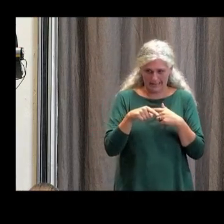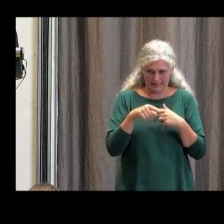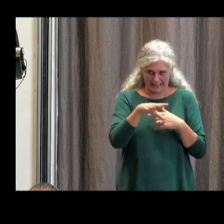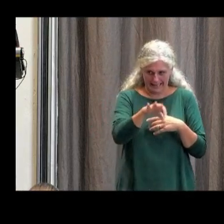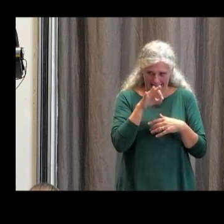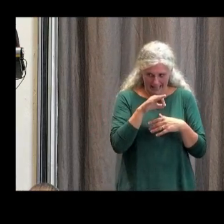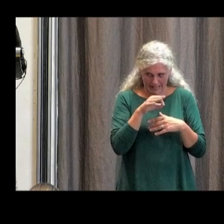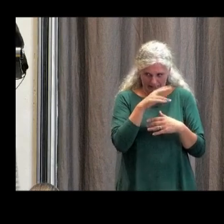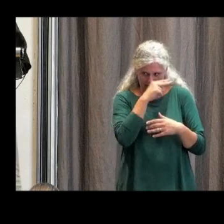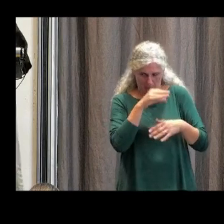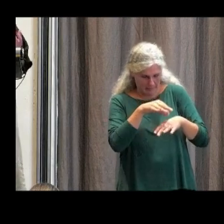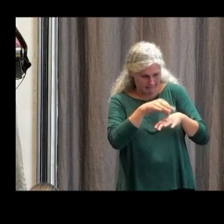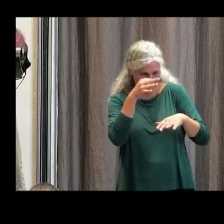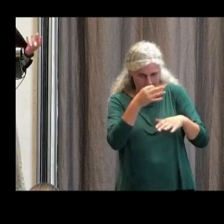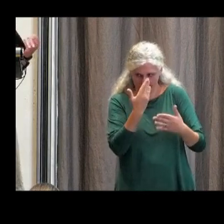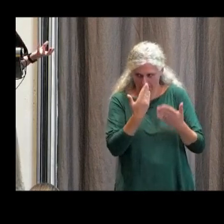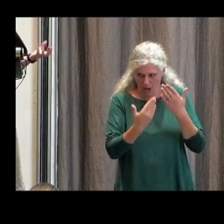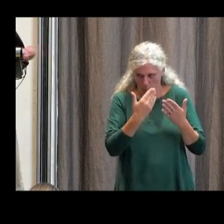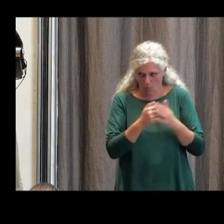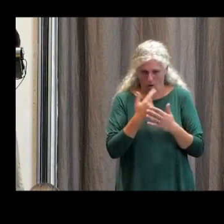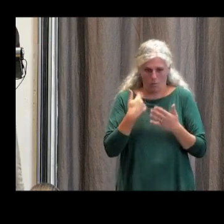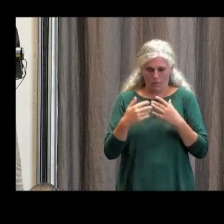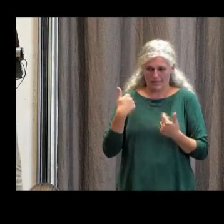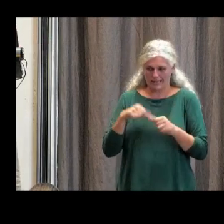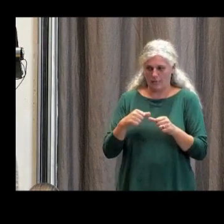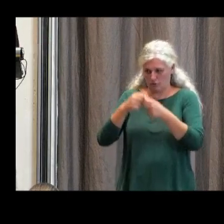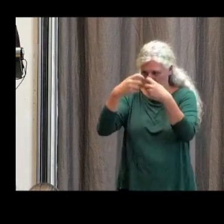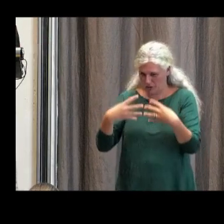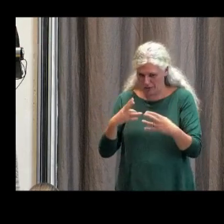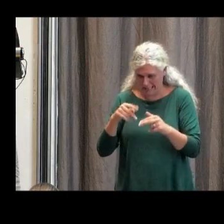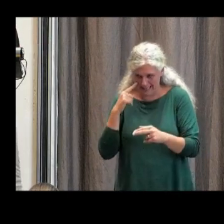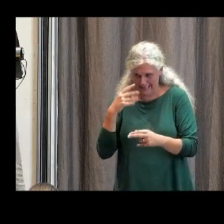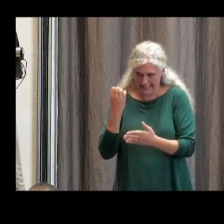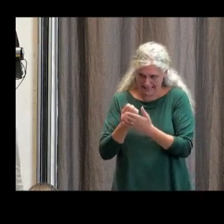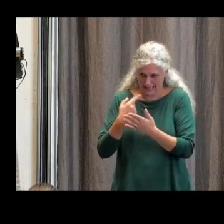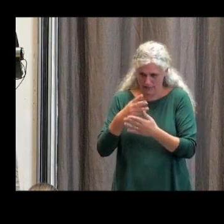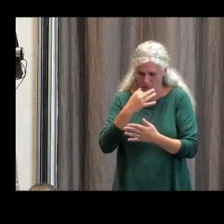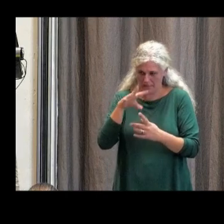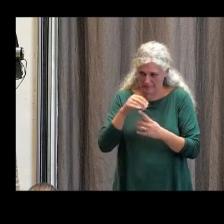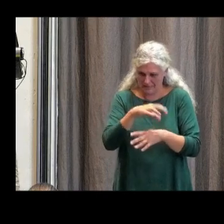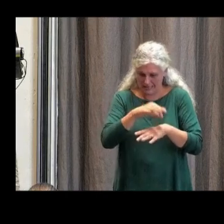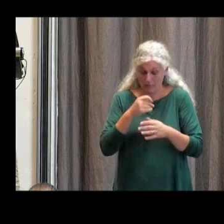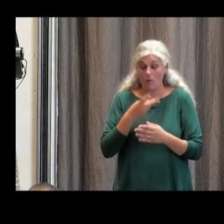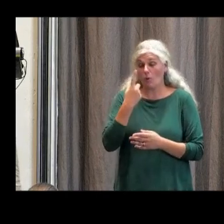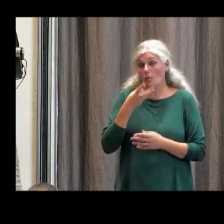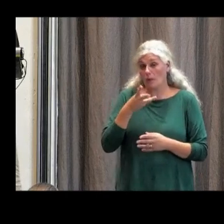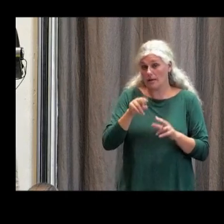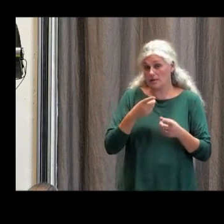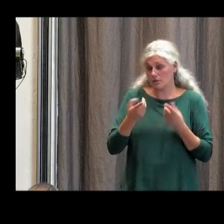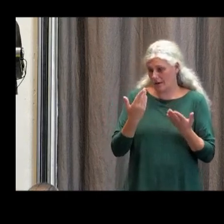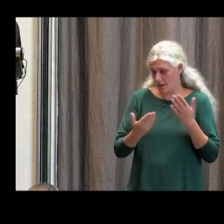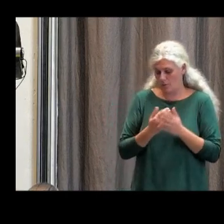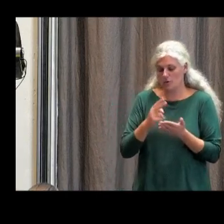How we take our sample will influence what we see in that sample. So one of the ways in which we can do this